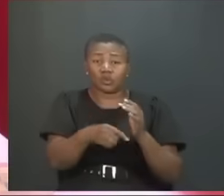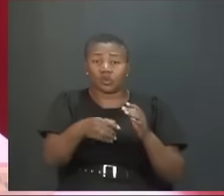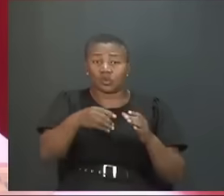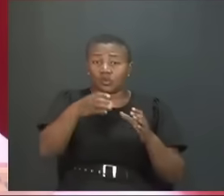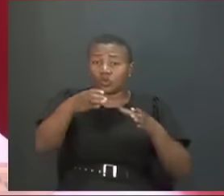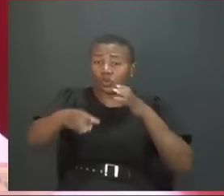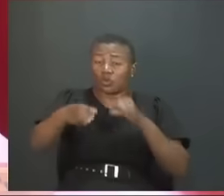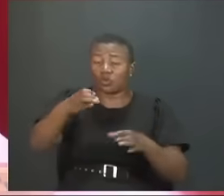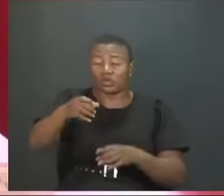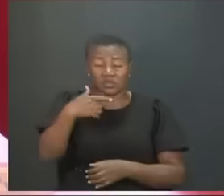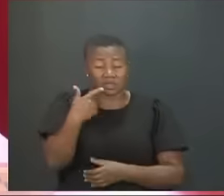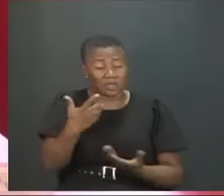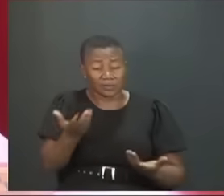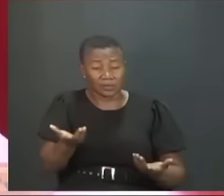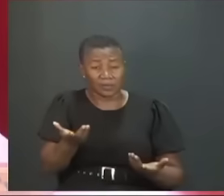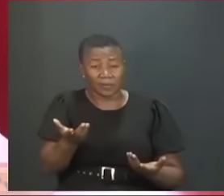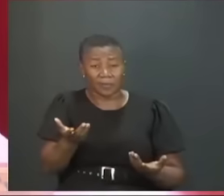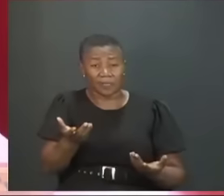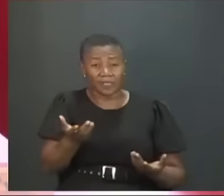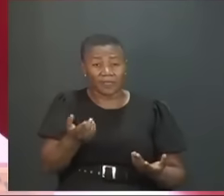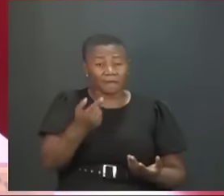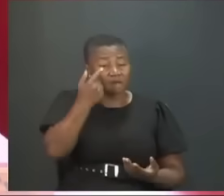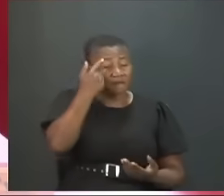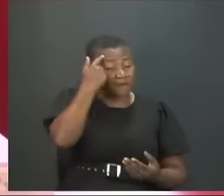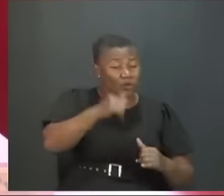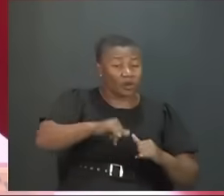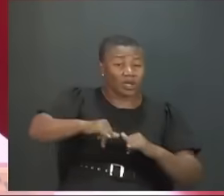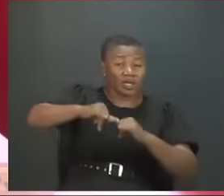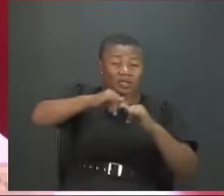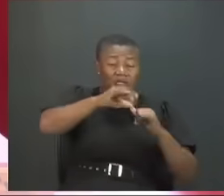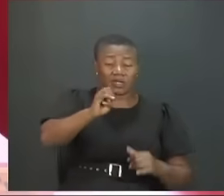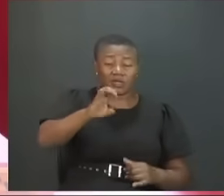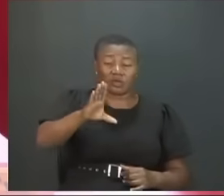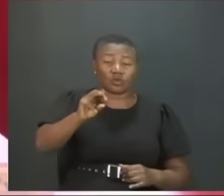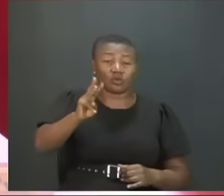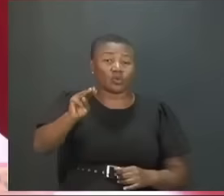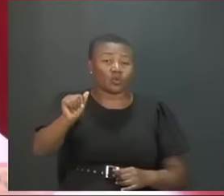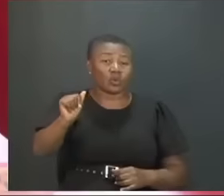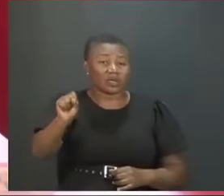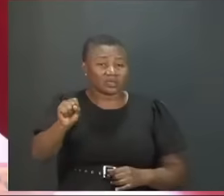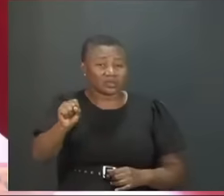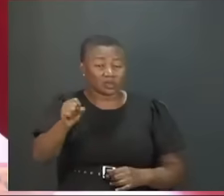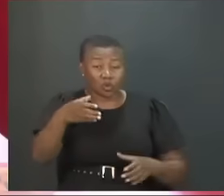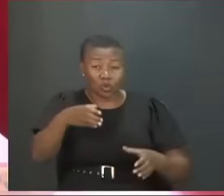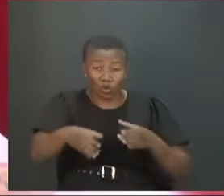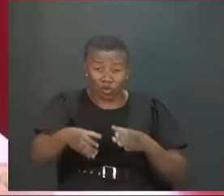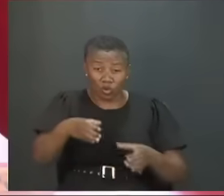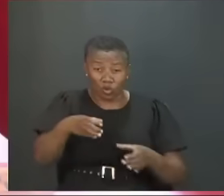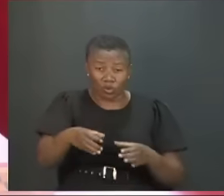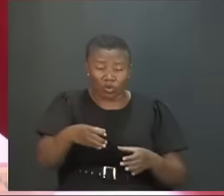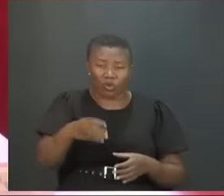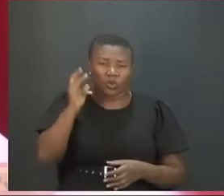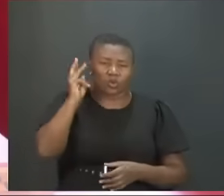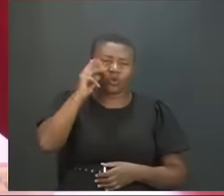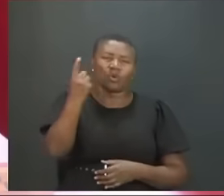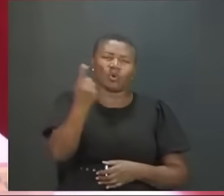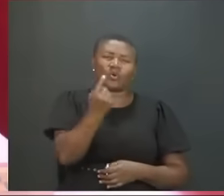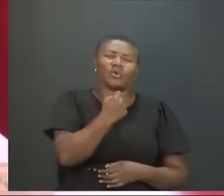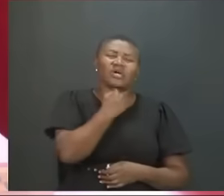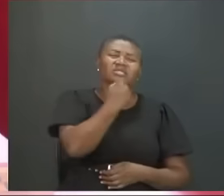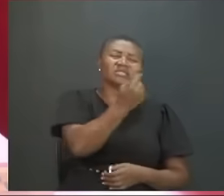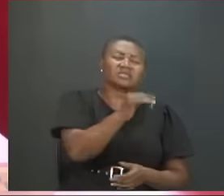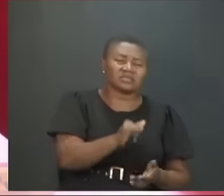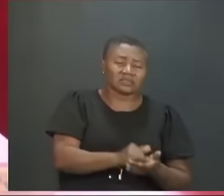for ECOWAS, yes, even ECOWAS court will always tell you that you should